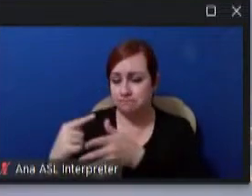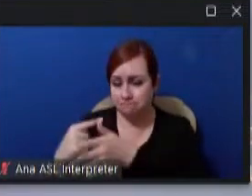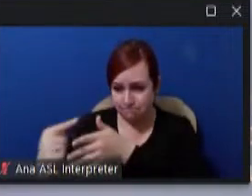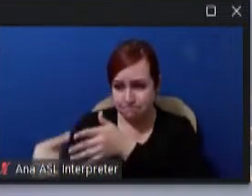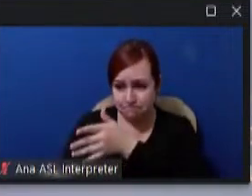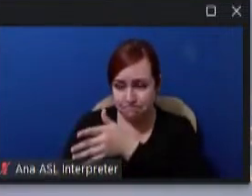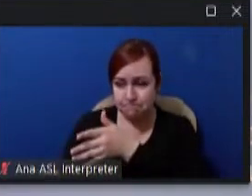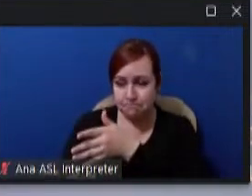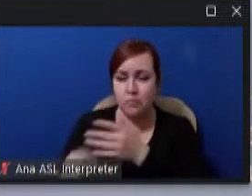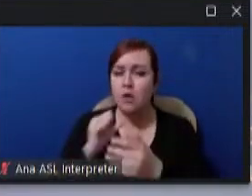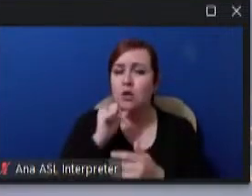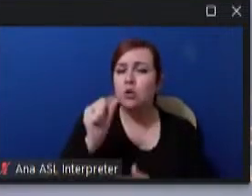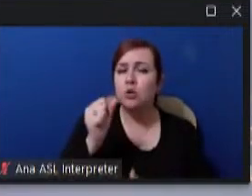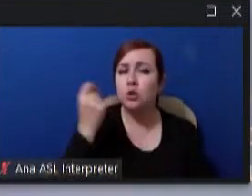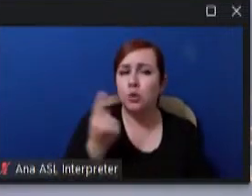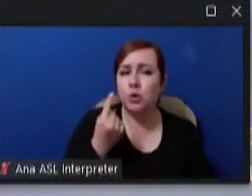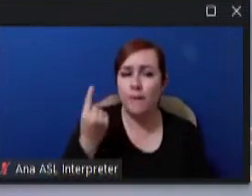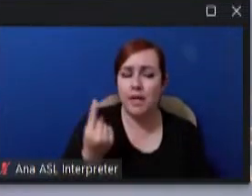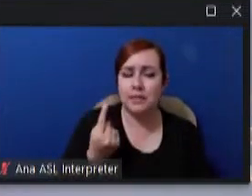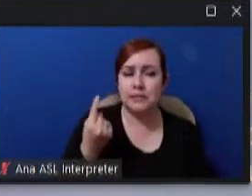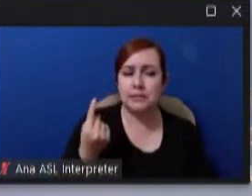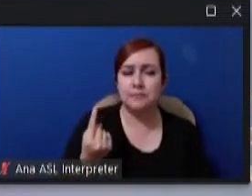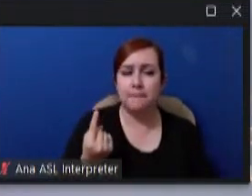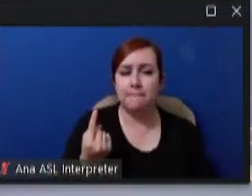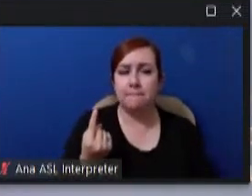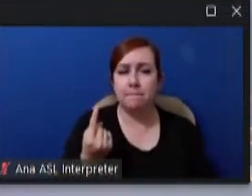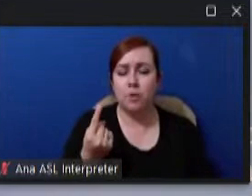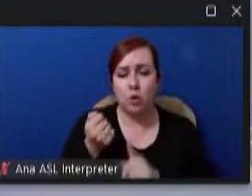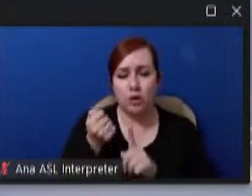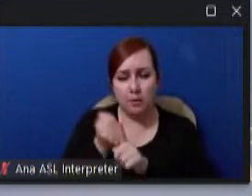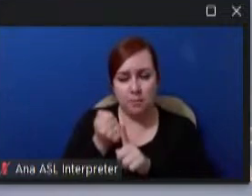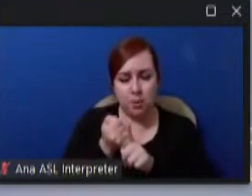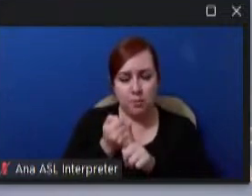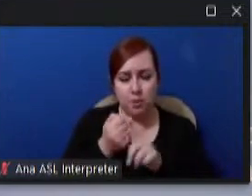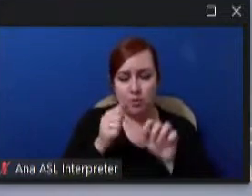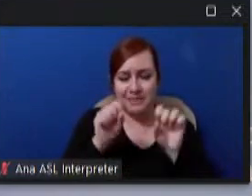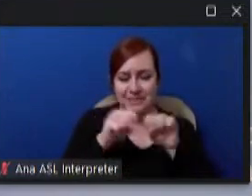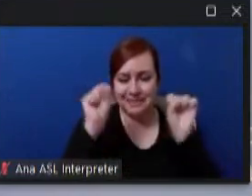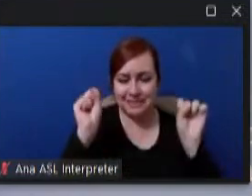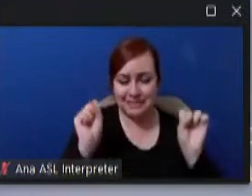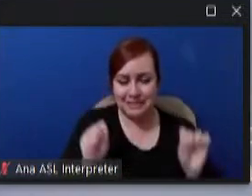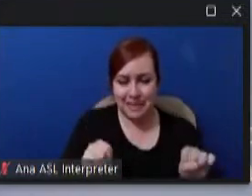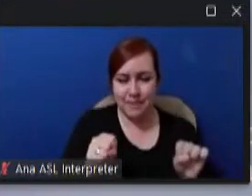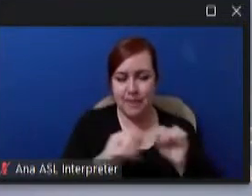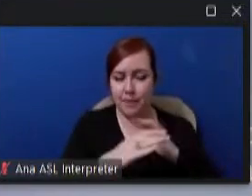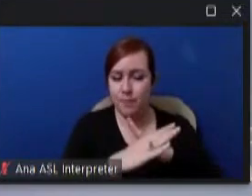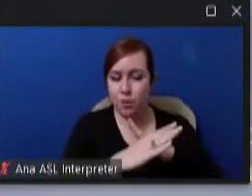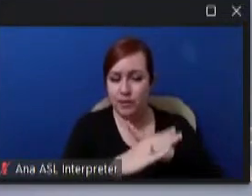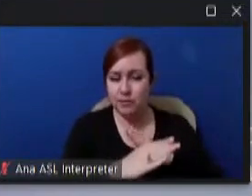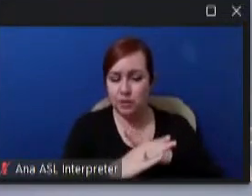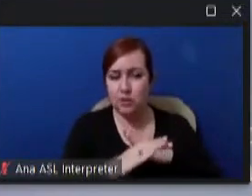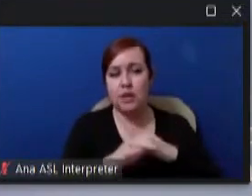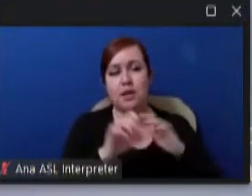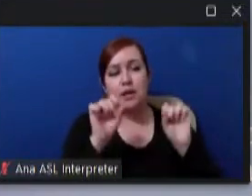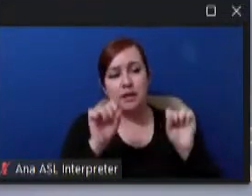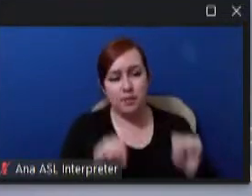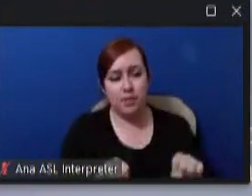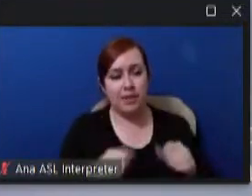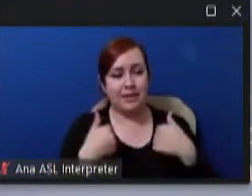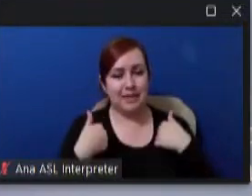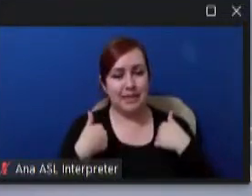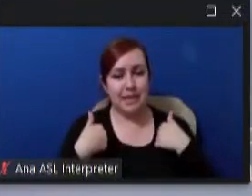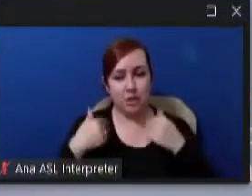How is that coordination amongst agencies unfolding? In a